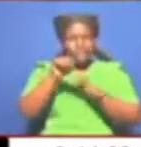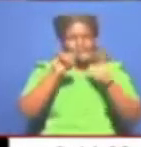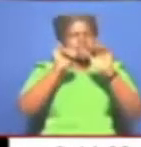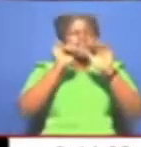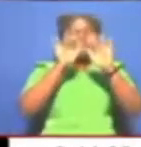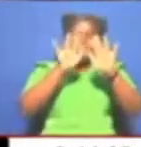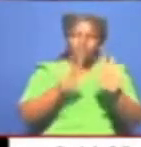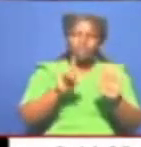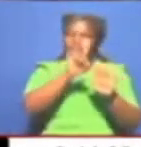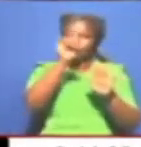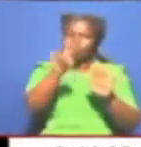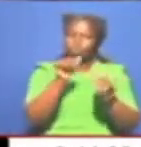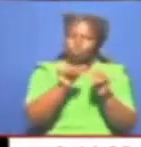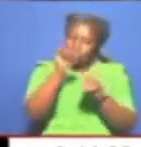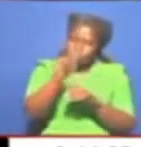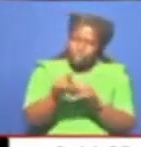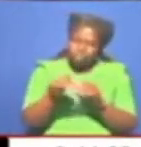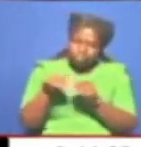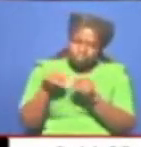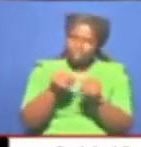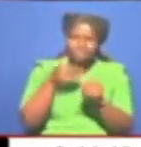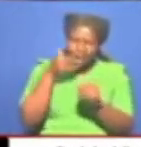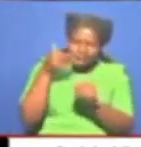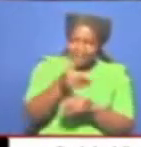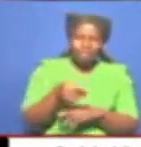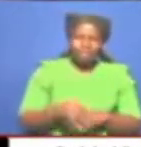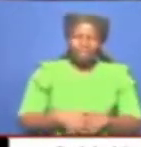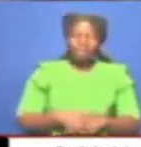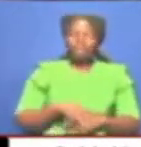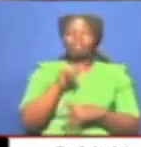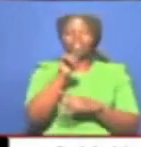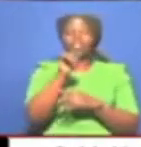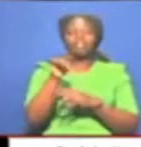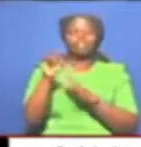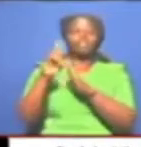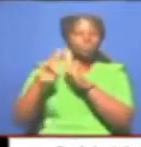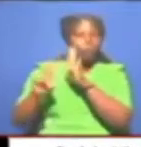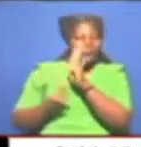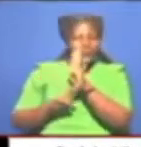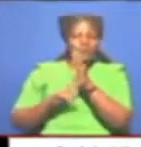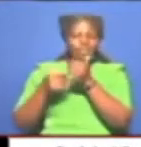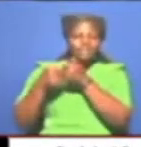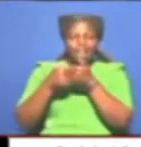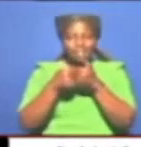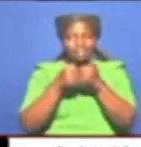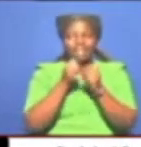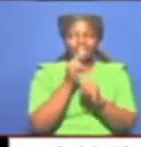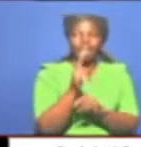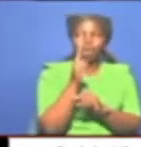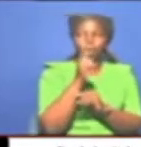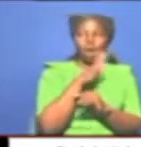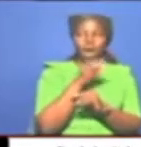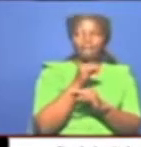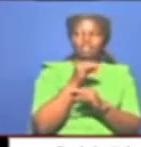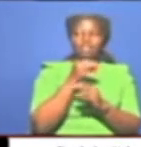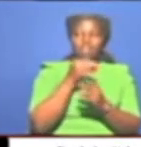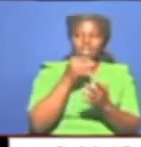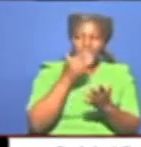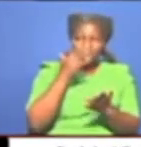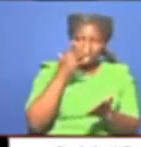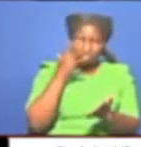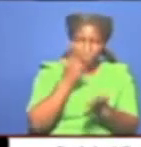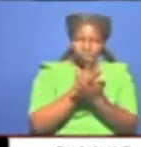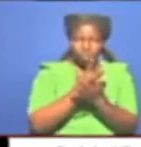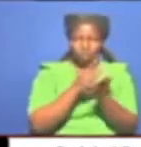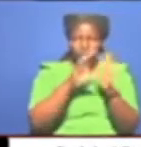we have to address. This doctrine challenges the legality and validity of provisions of this